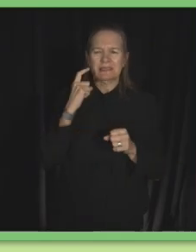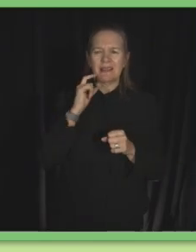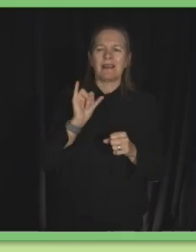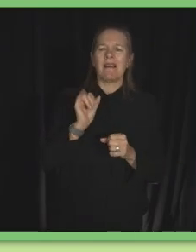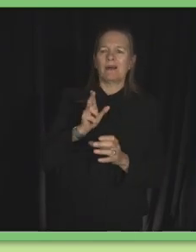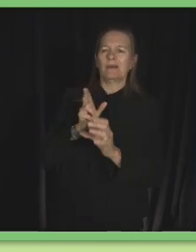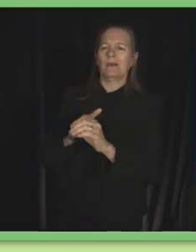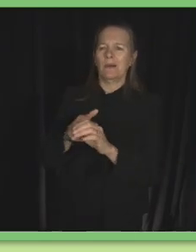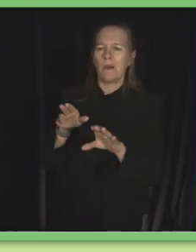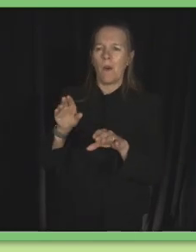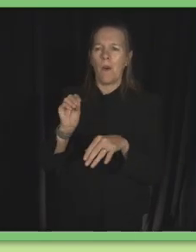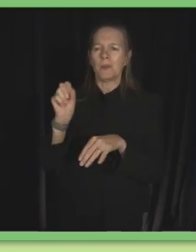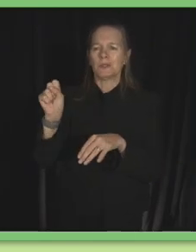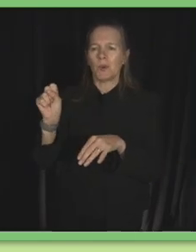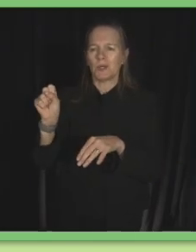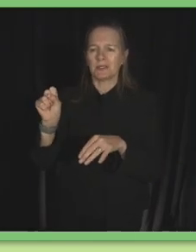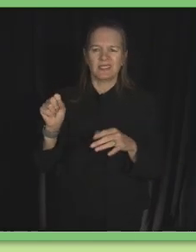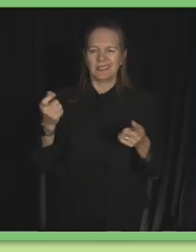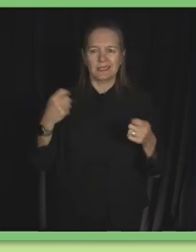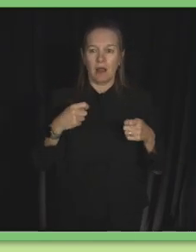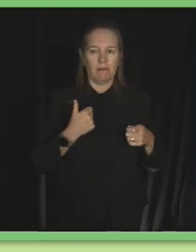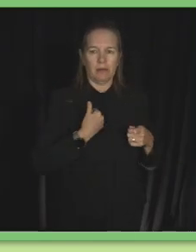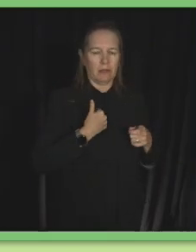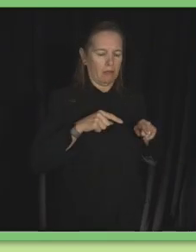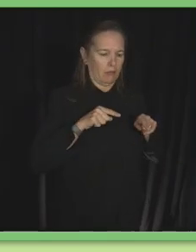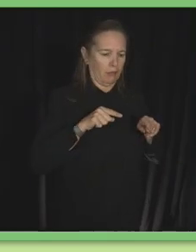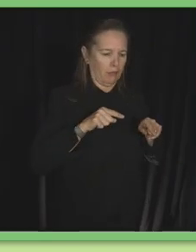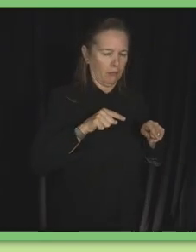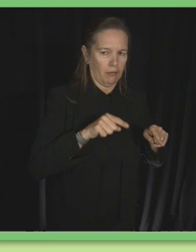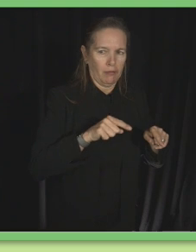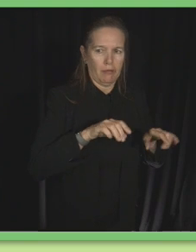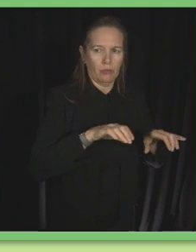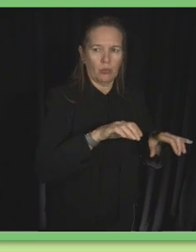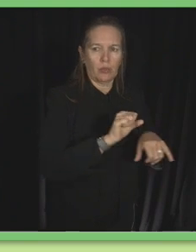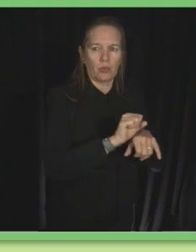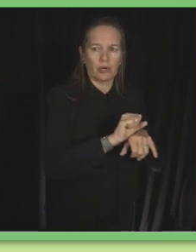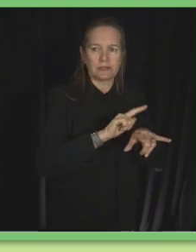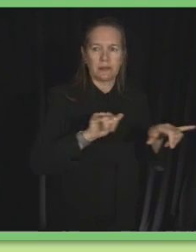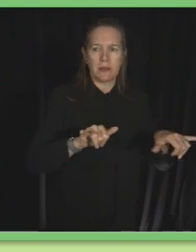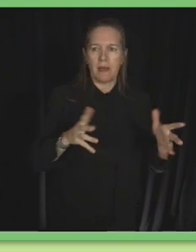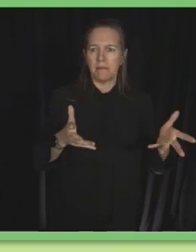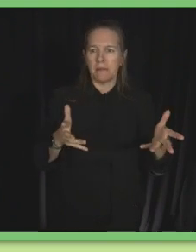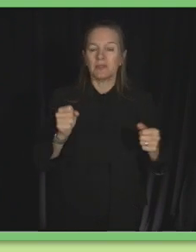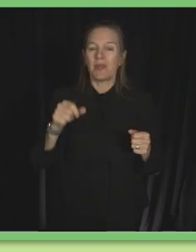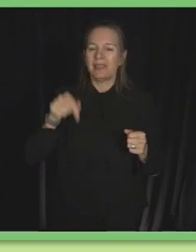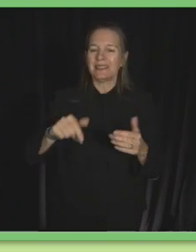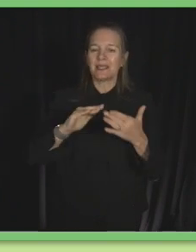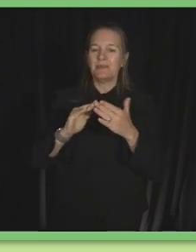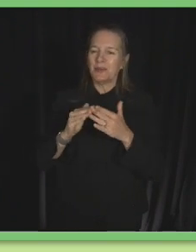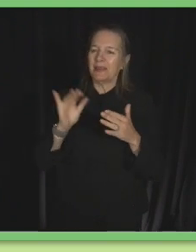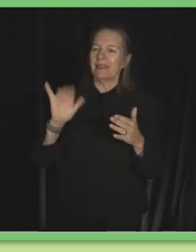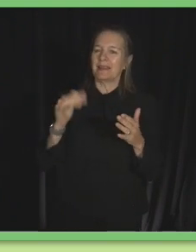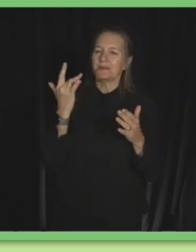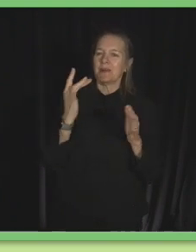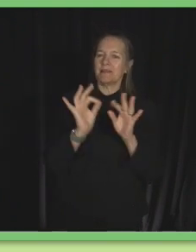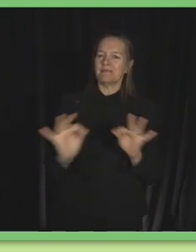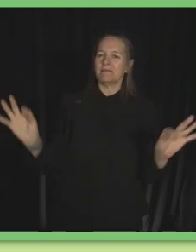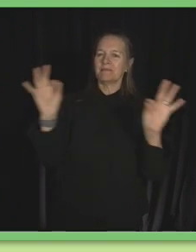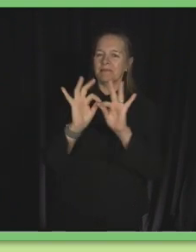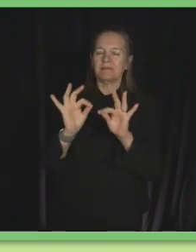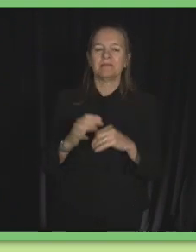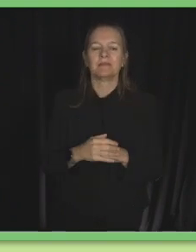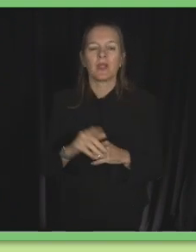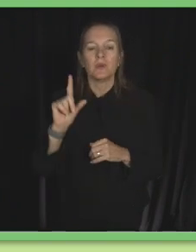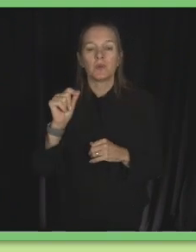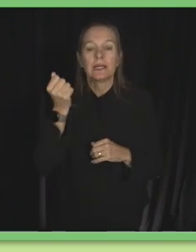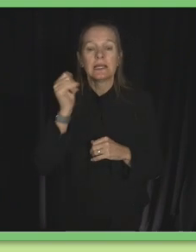in parallel to it. This conference, this community is exactly why that matters. In